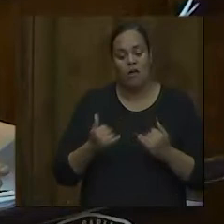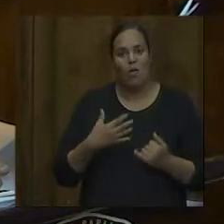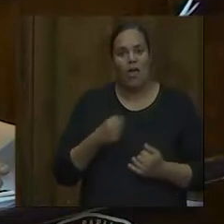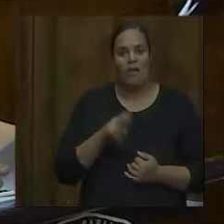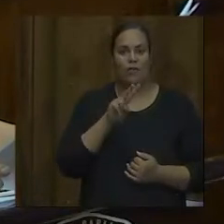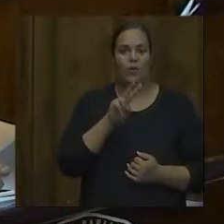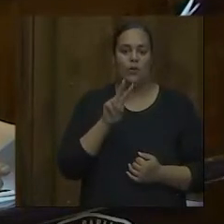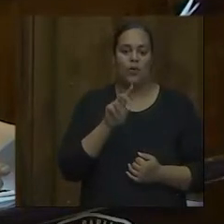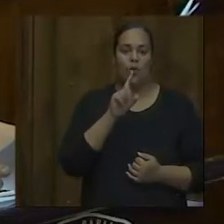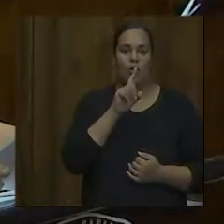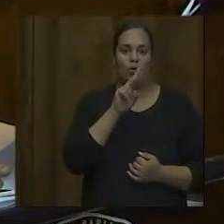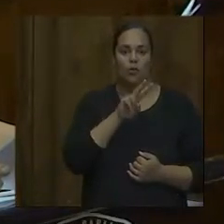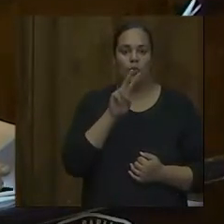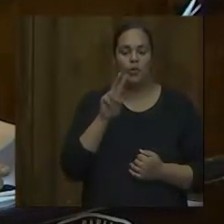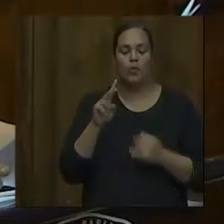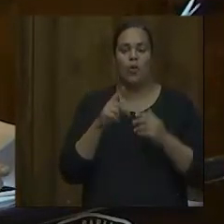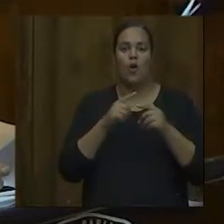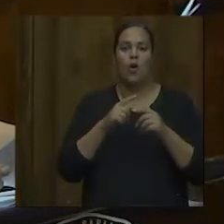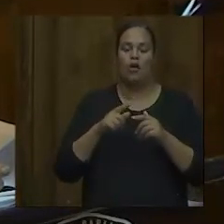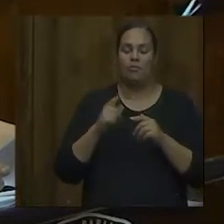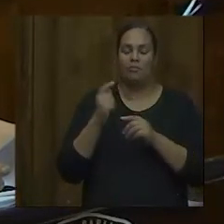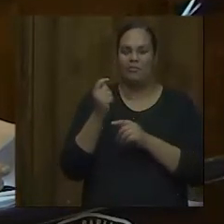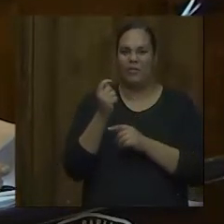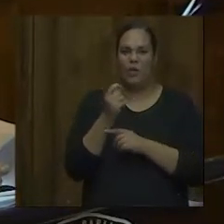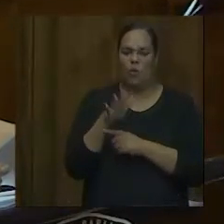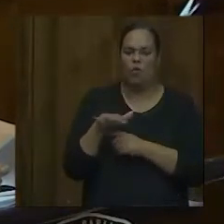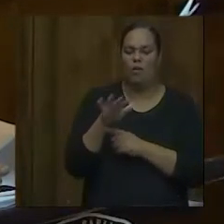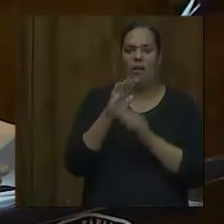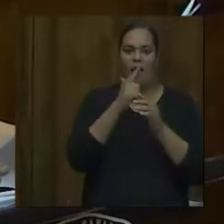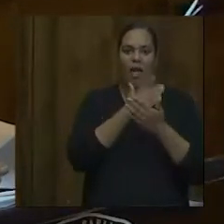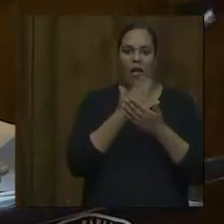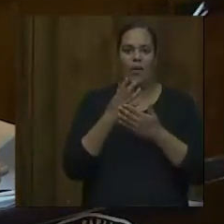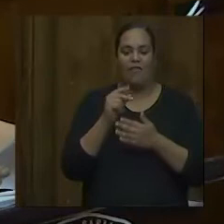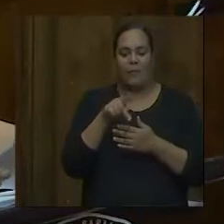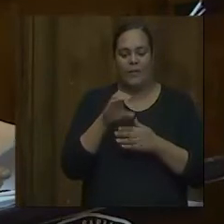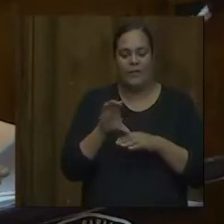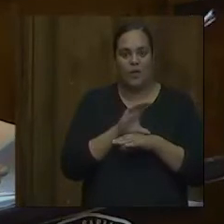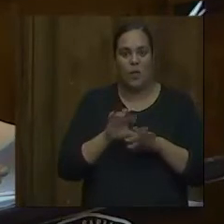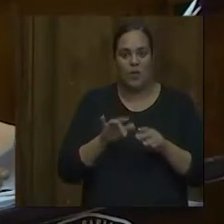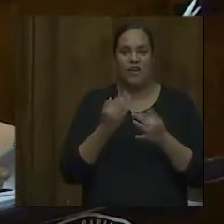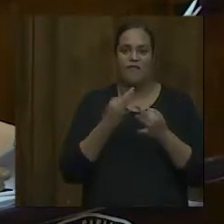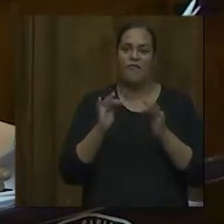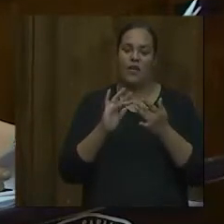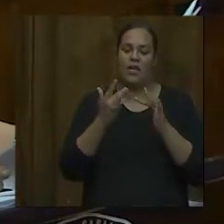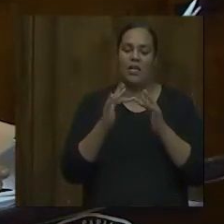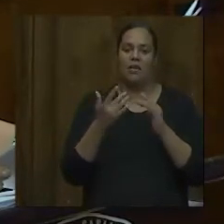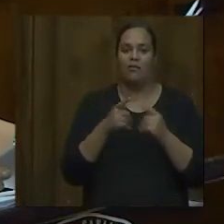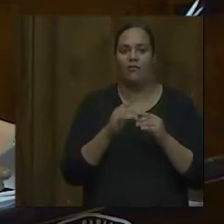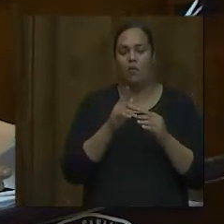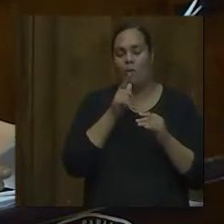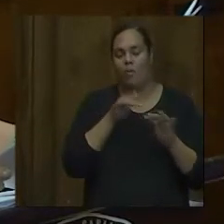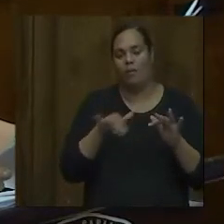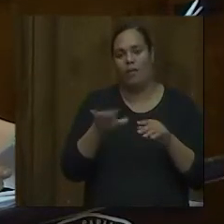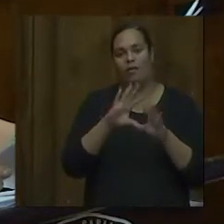have 222 rural libraries with 1,076 PC workstations with free internet access to the public.